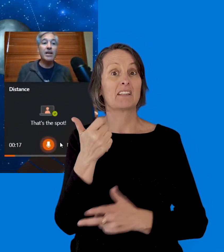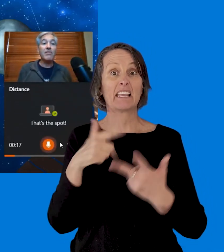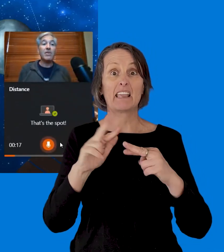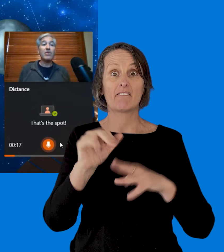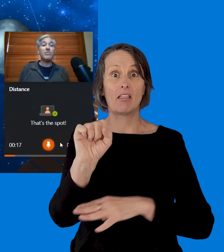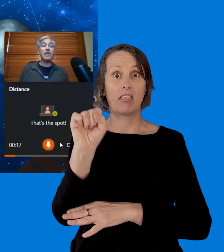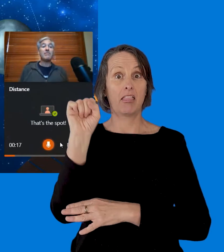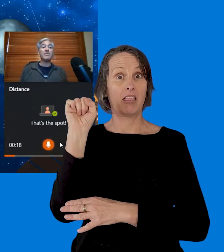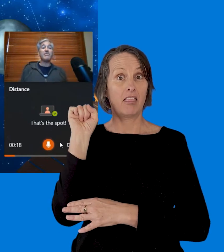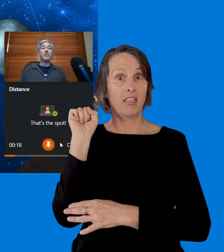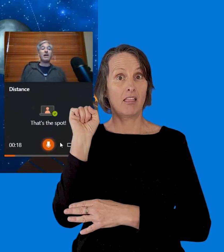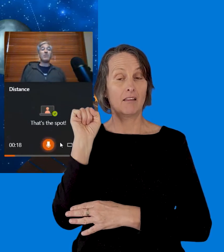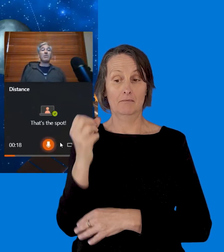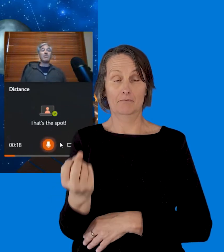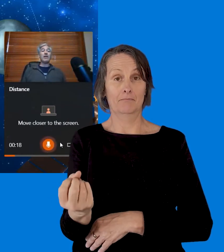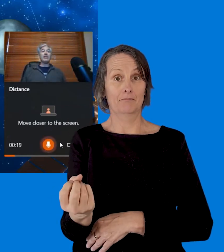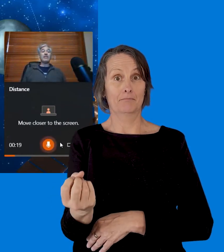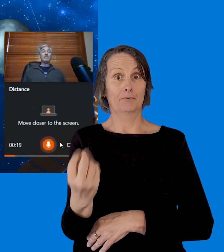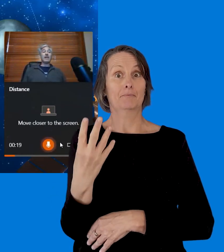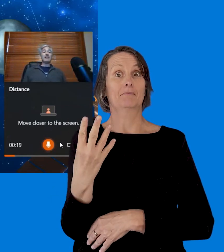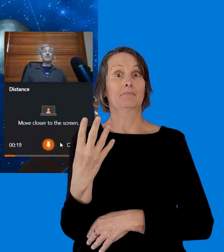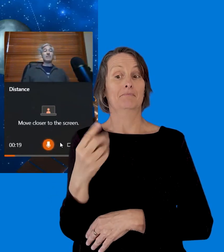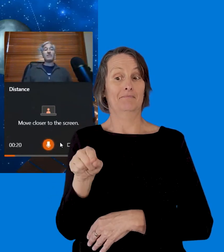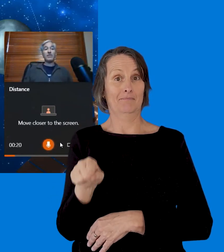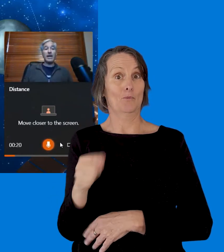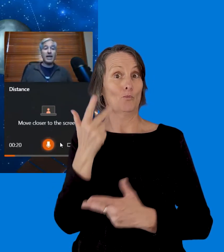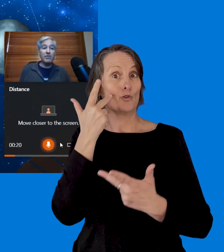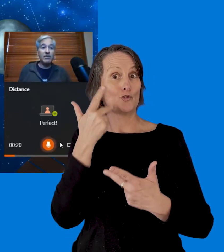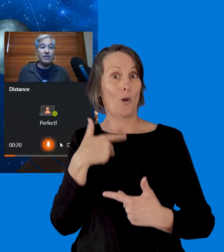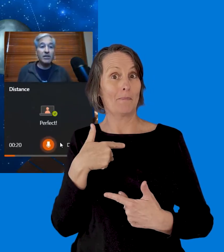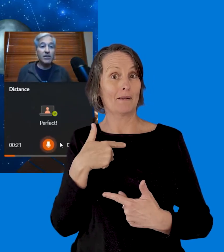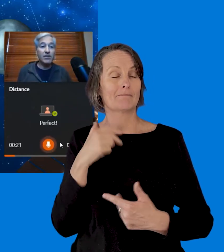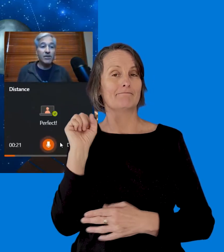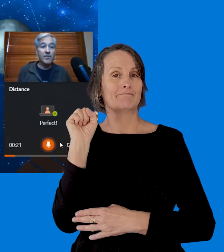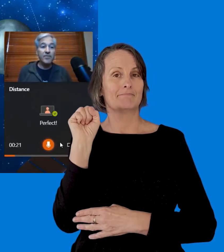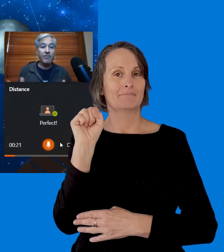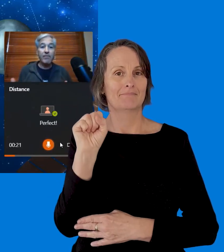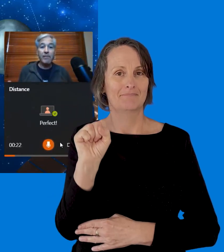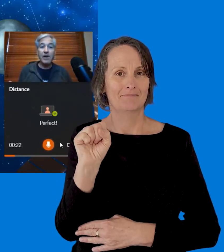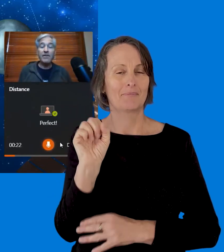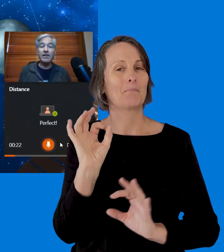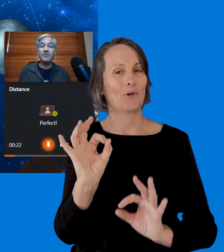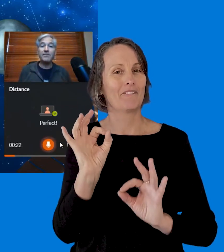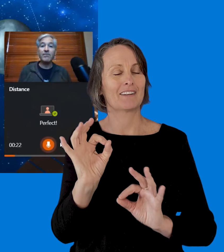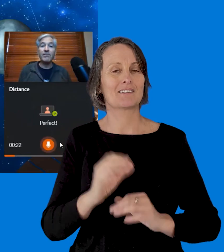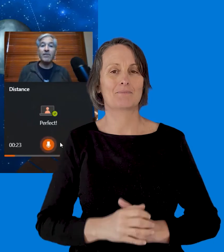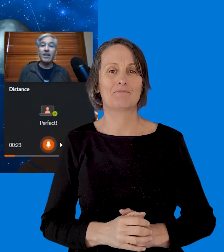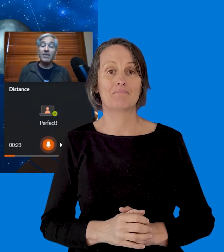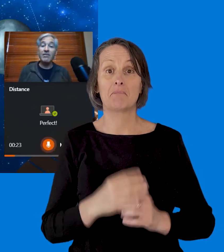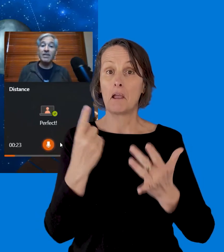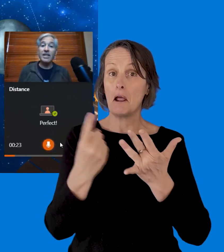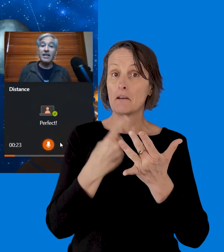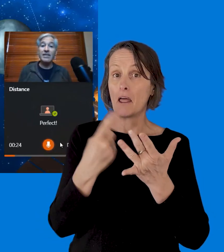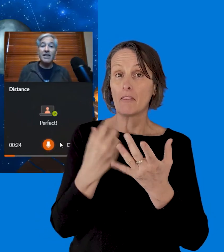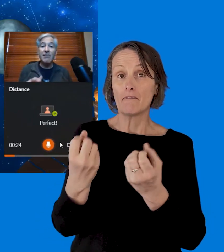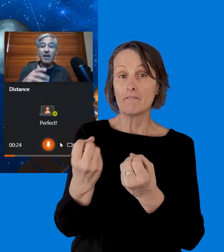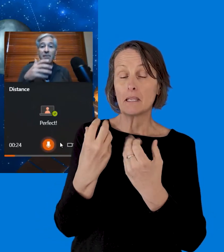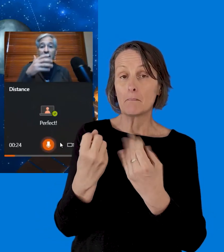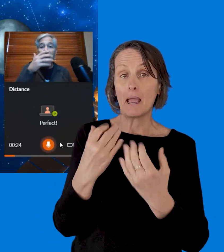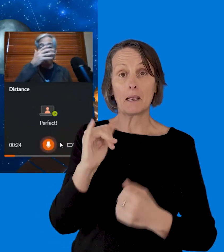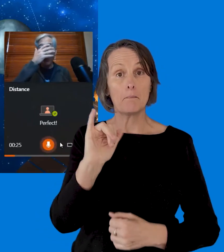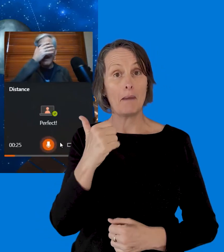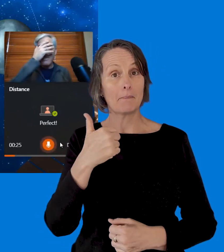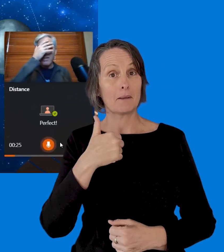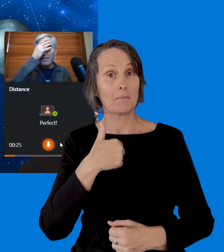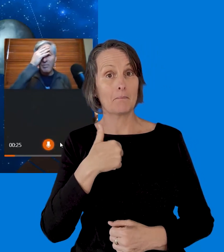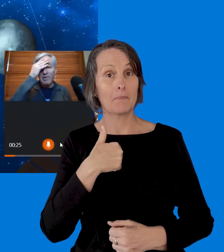spot. Could be I'm too far back. Whoa, I didn't realize I was so far back. Hey, move a little closer. Perfect. Another critique is maybe